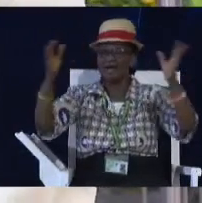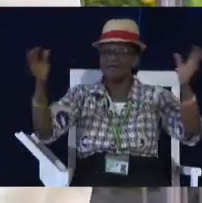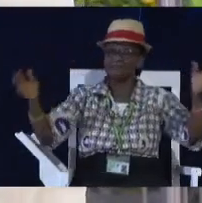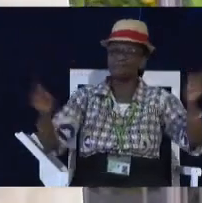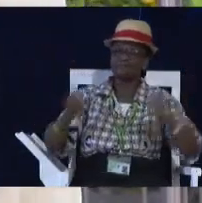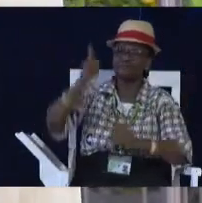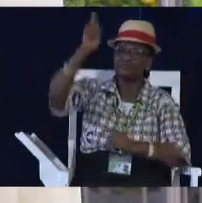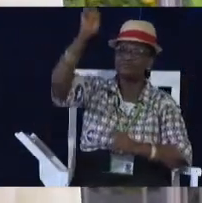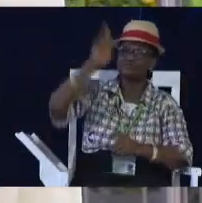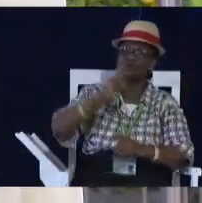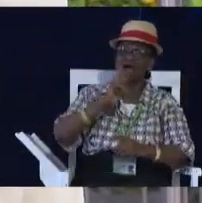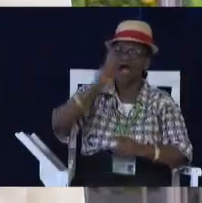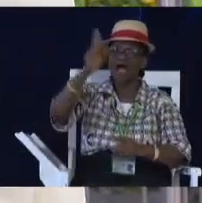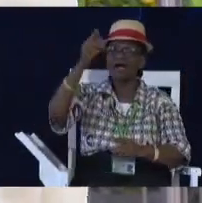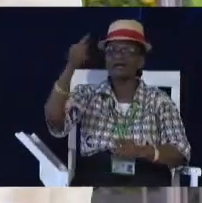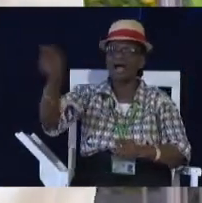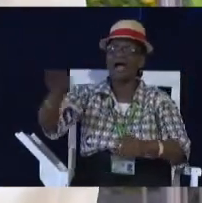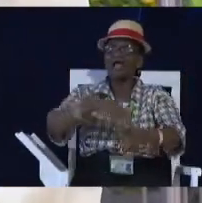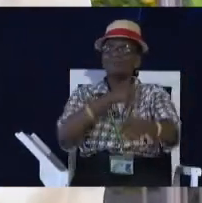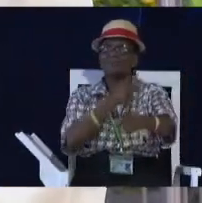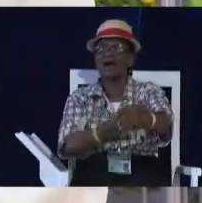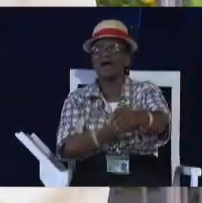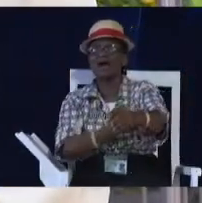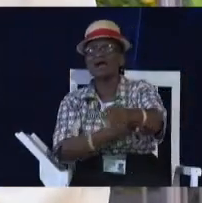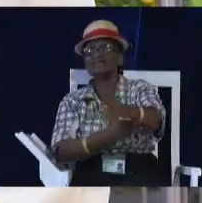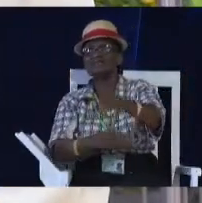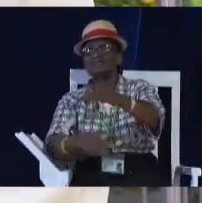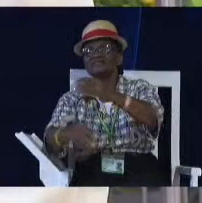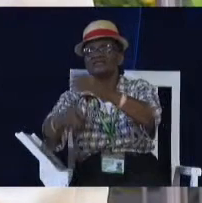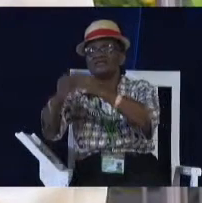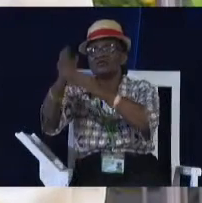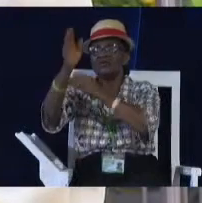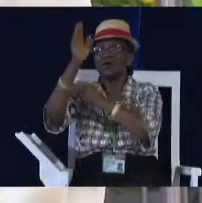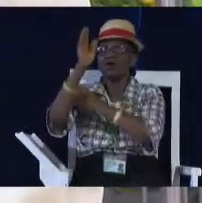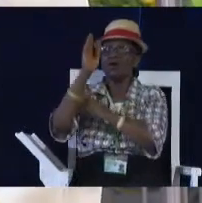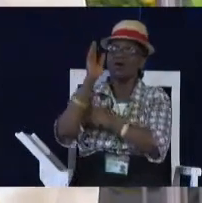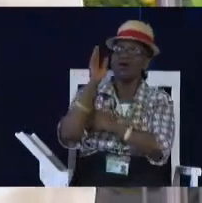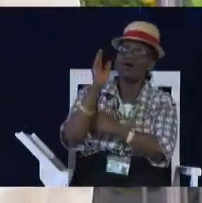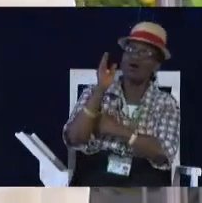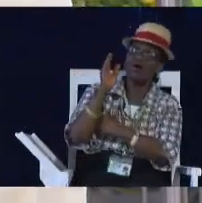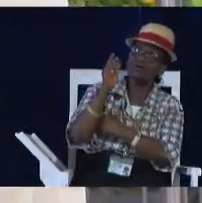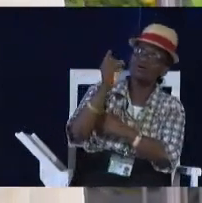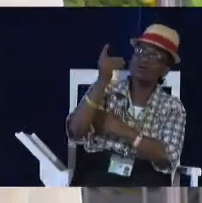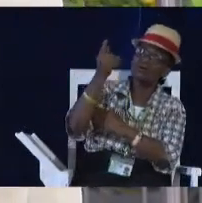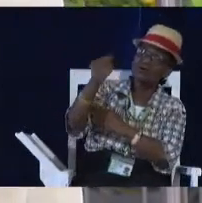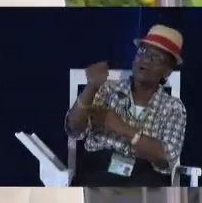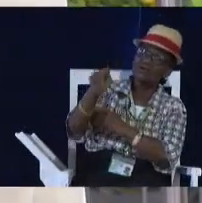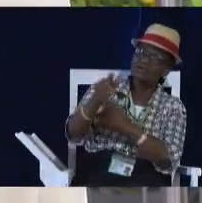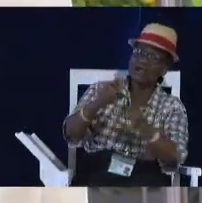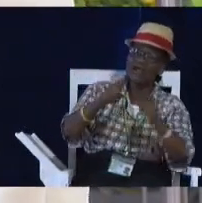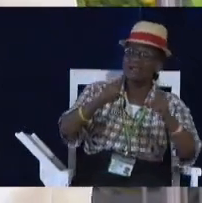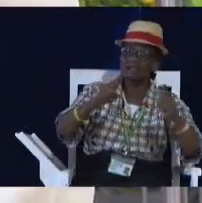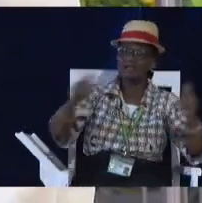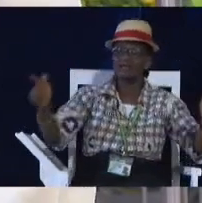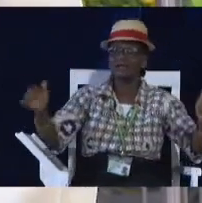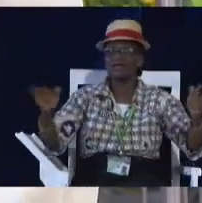alleluia. You are the mighty God,